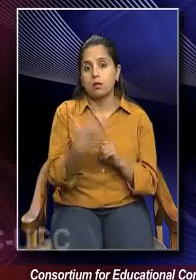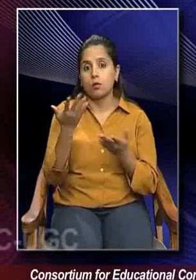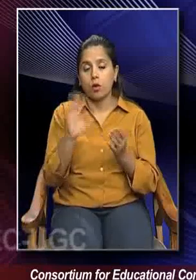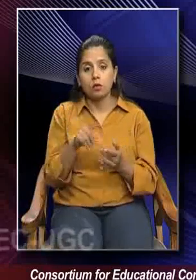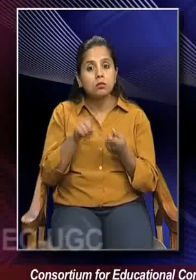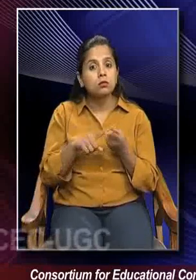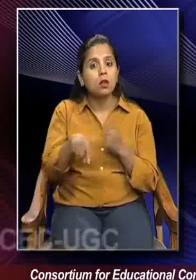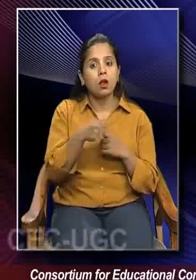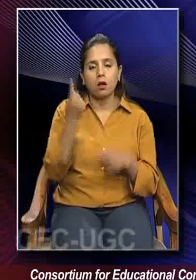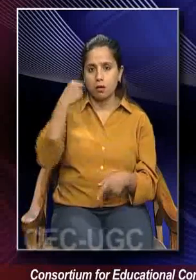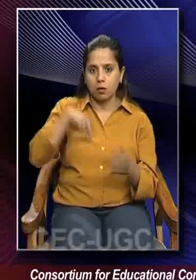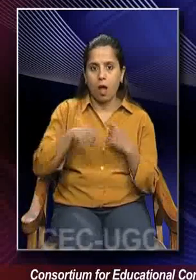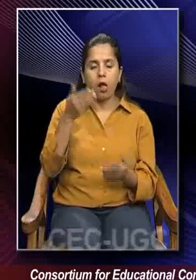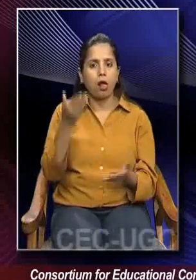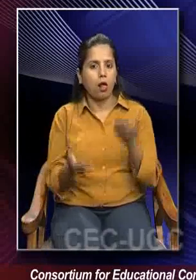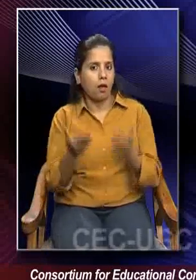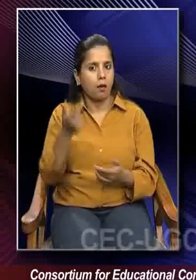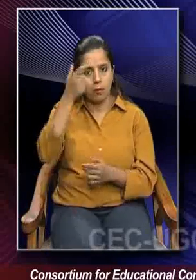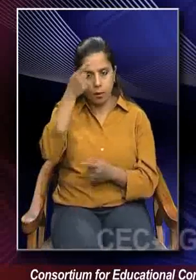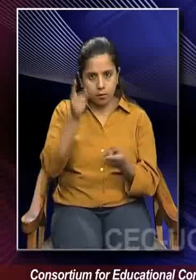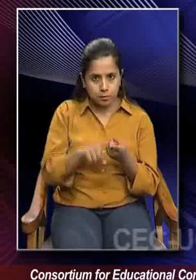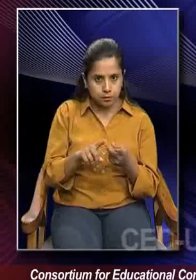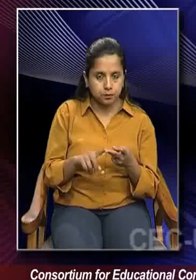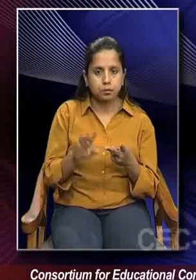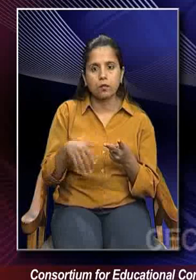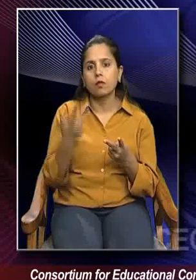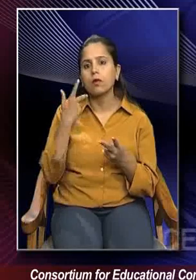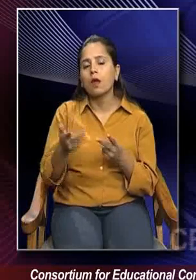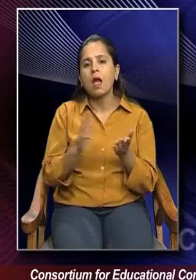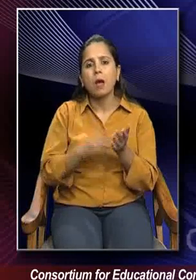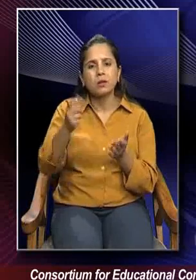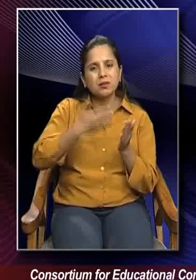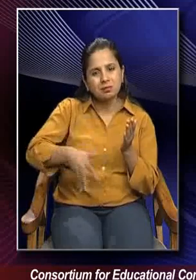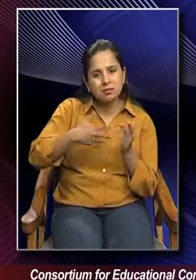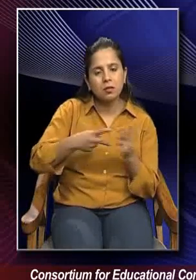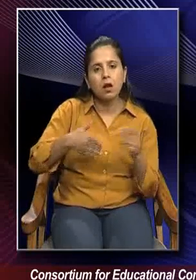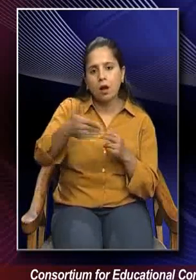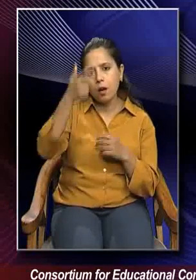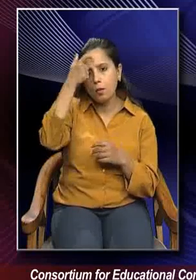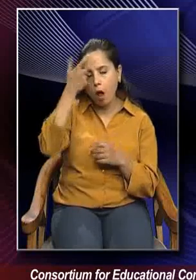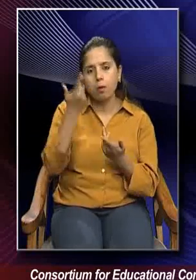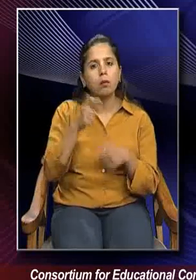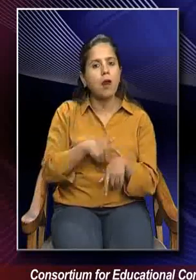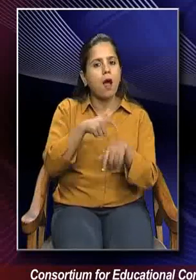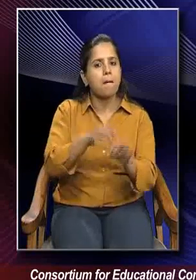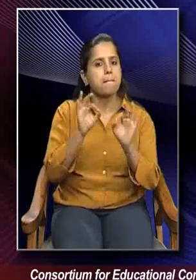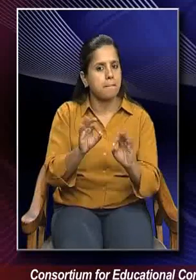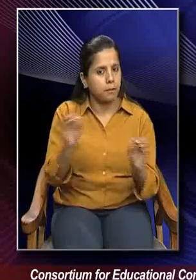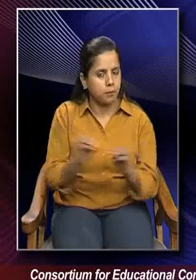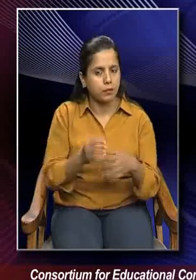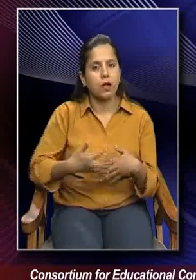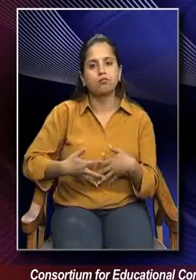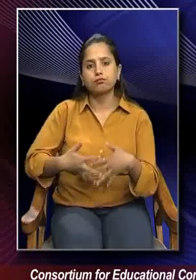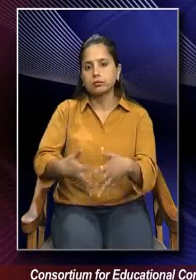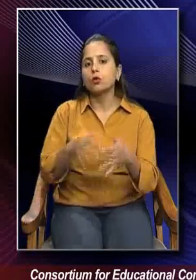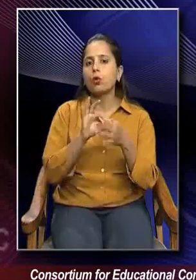hormonal imbalances, irregular menstrual cycles in women, fertility